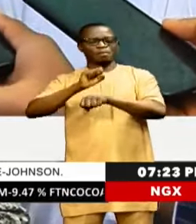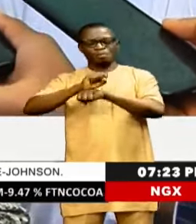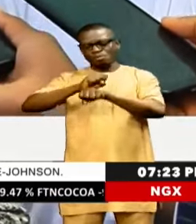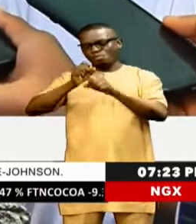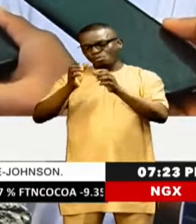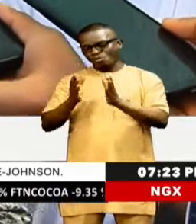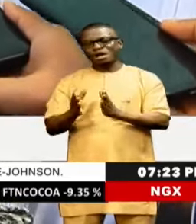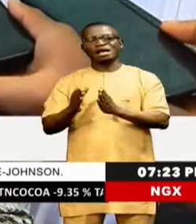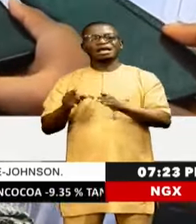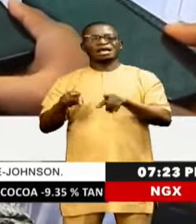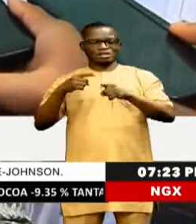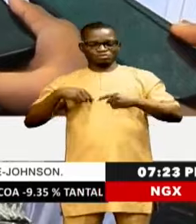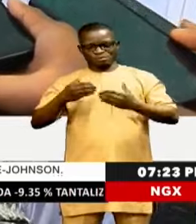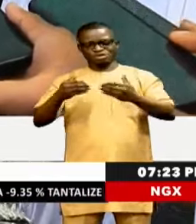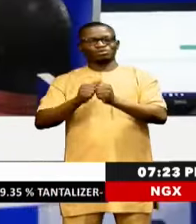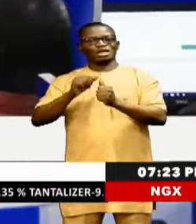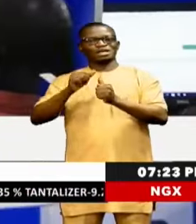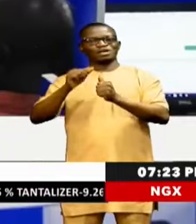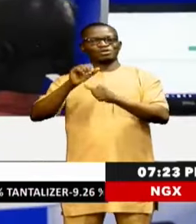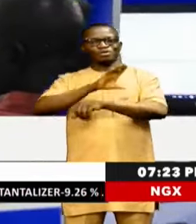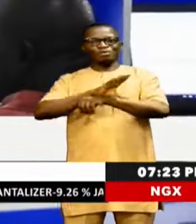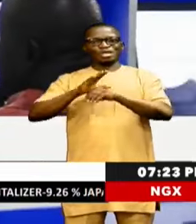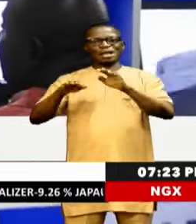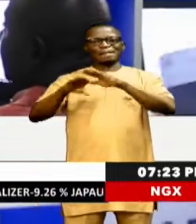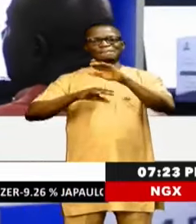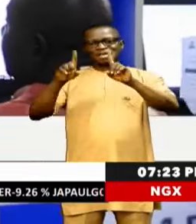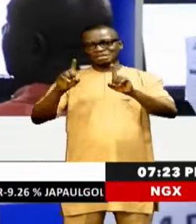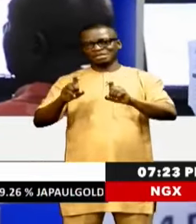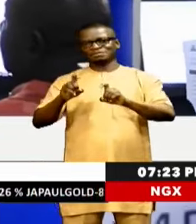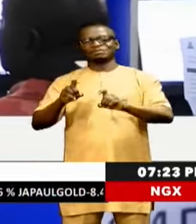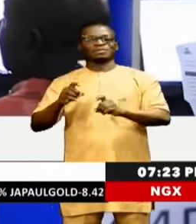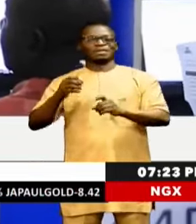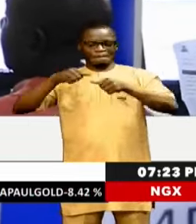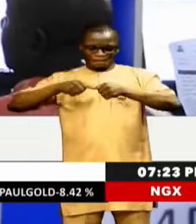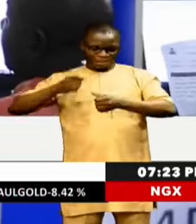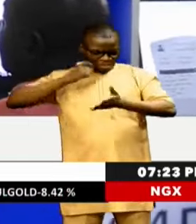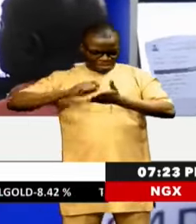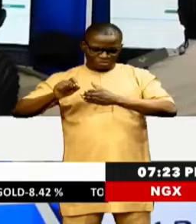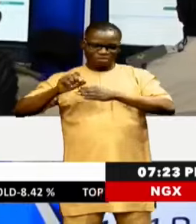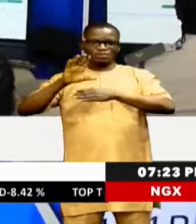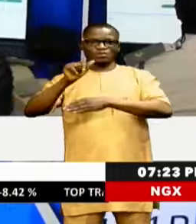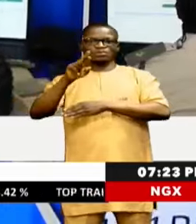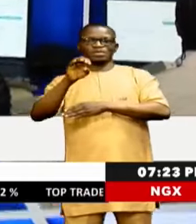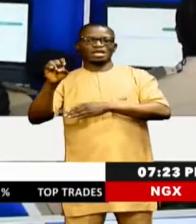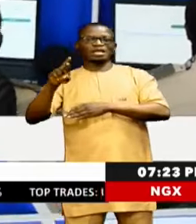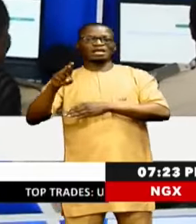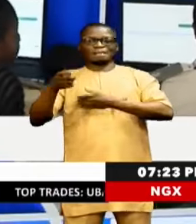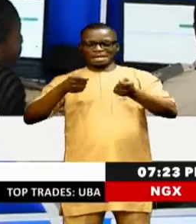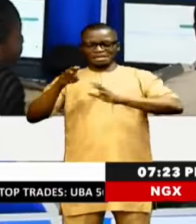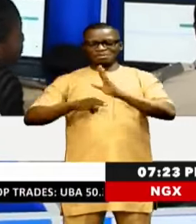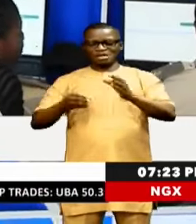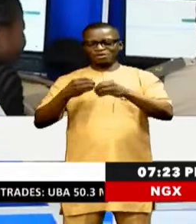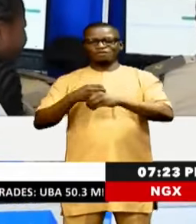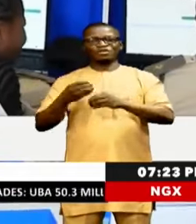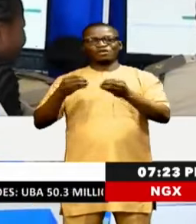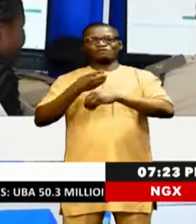we go along with the CBT tests. Fatima Mahmood is the Permanent Secretary, Career Management Office, Office of the Head of the Civil